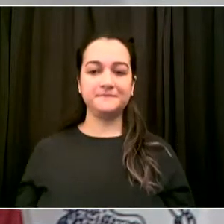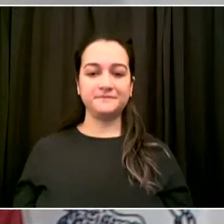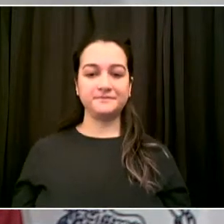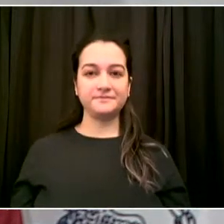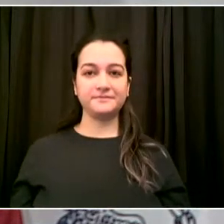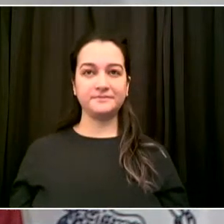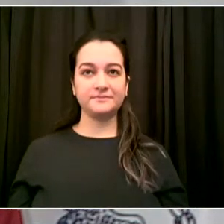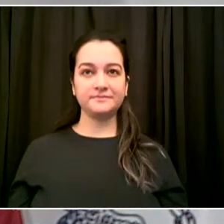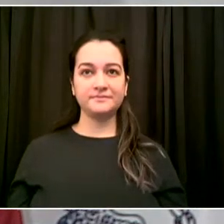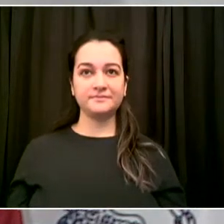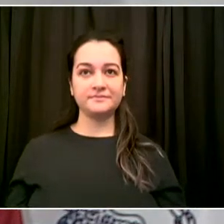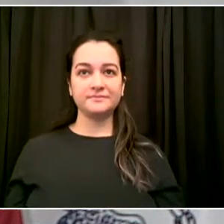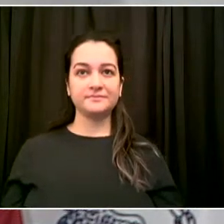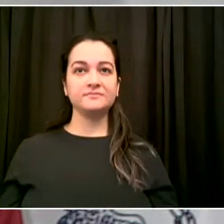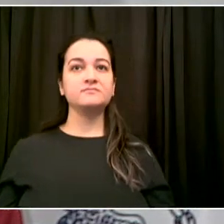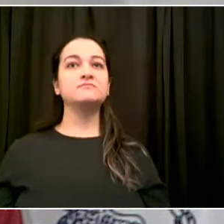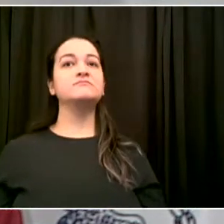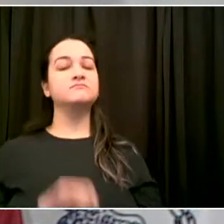Okay, thank you.